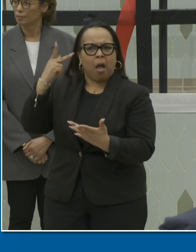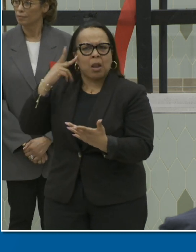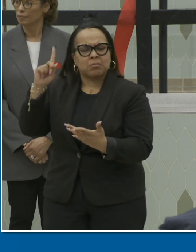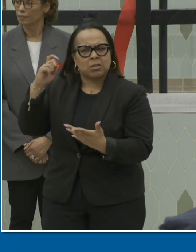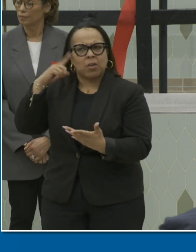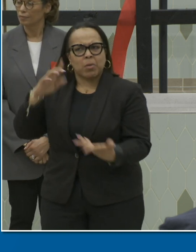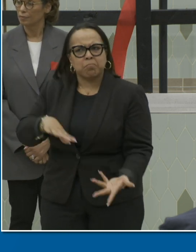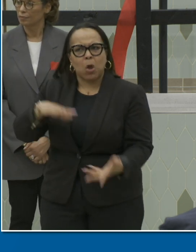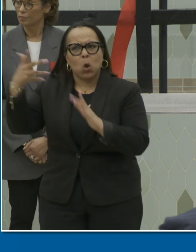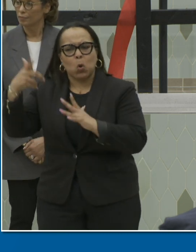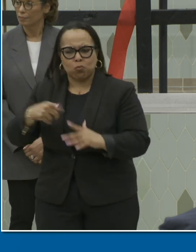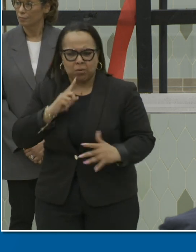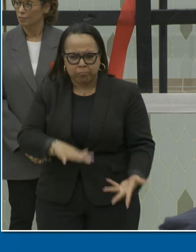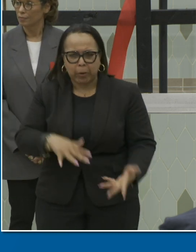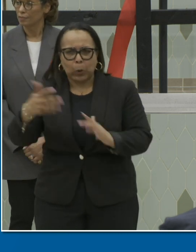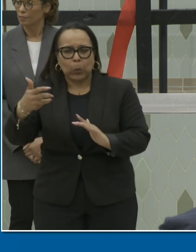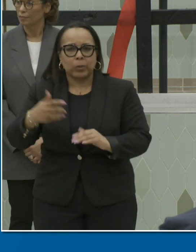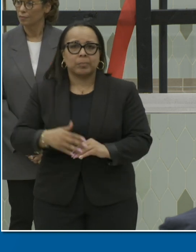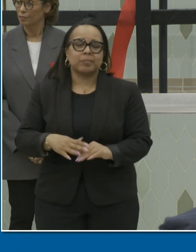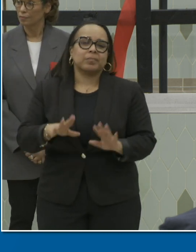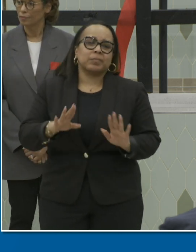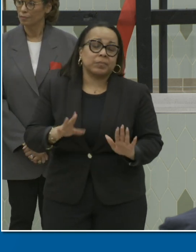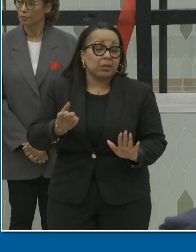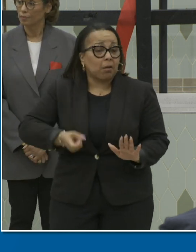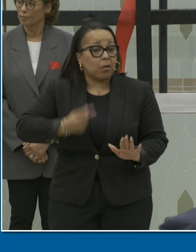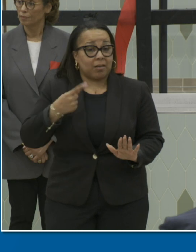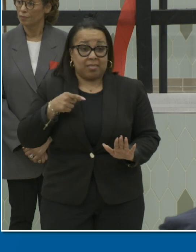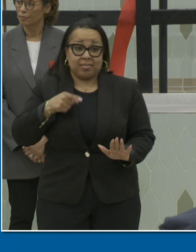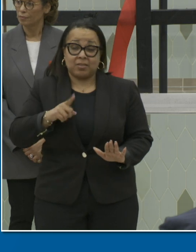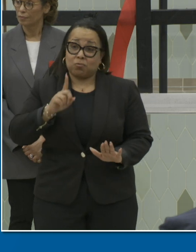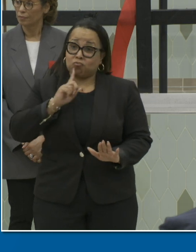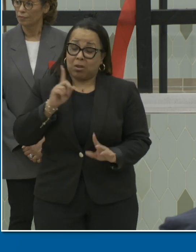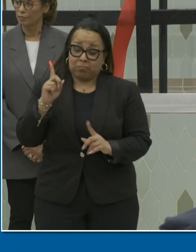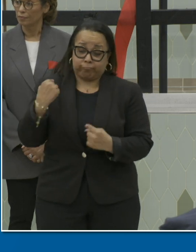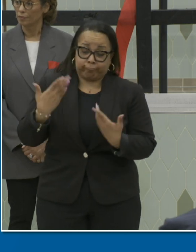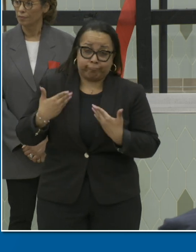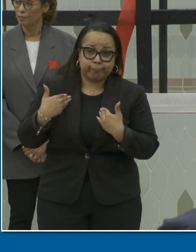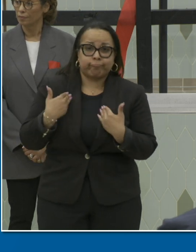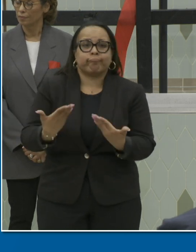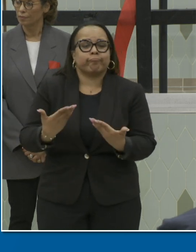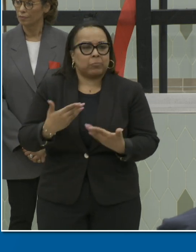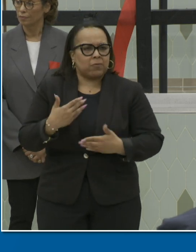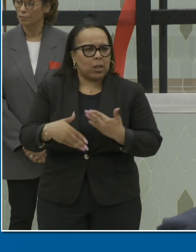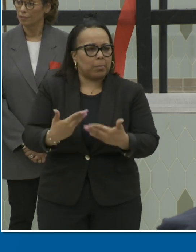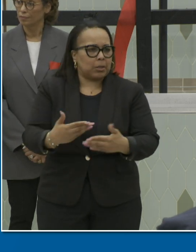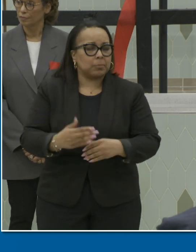caused disruption in those respective spaces. So, you know, look, this is an ongoing development.